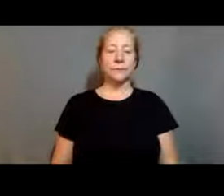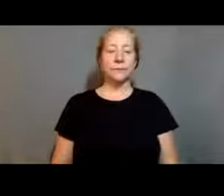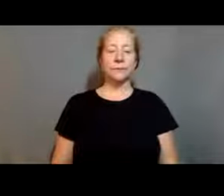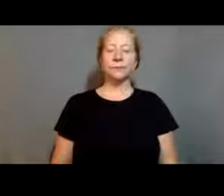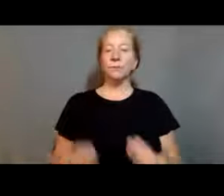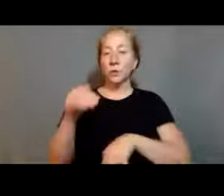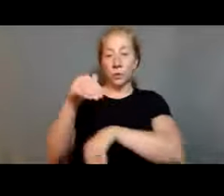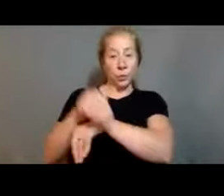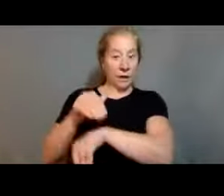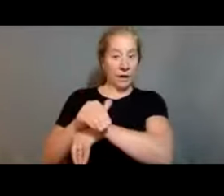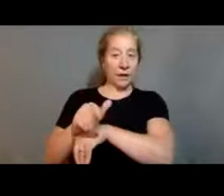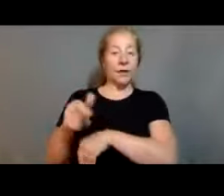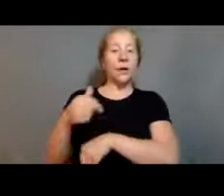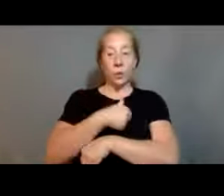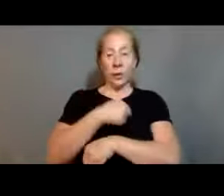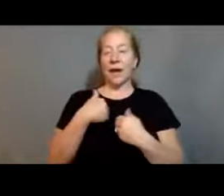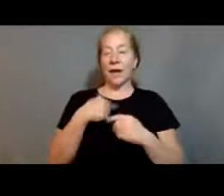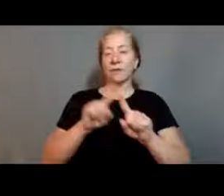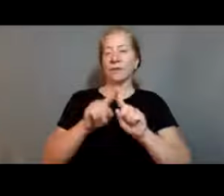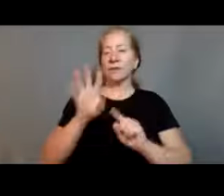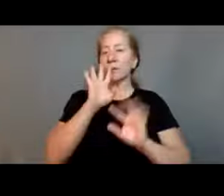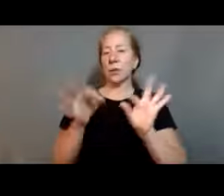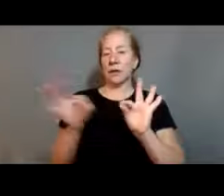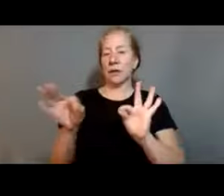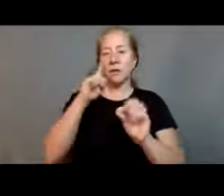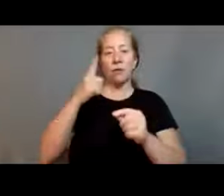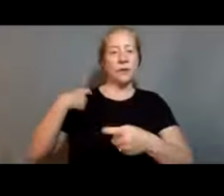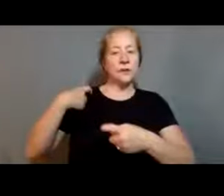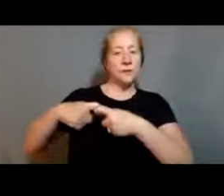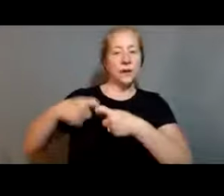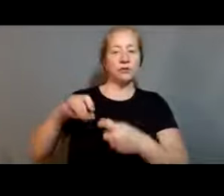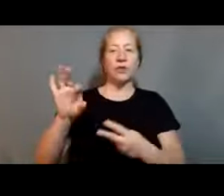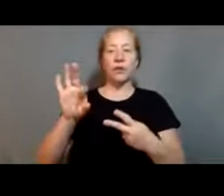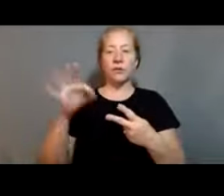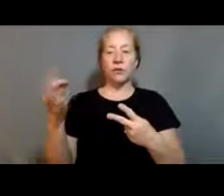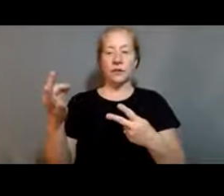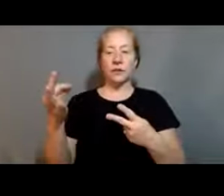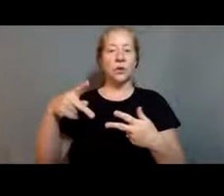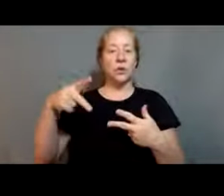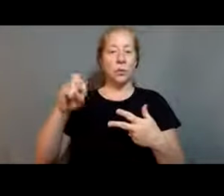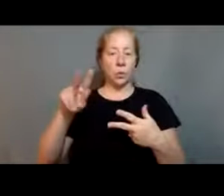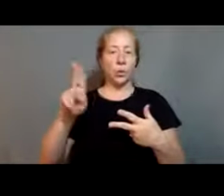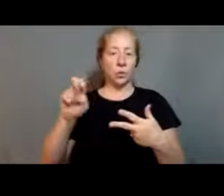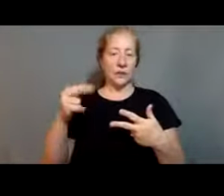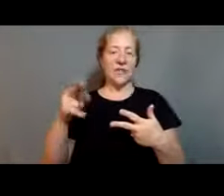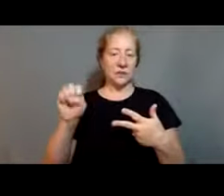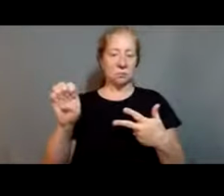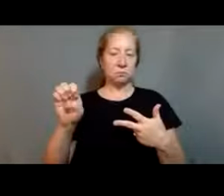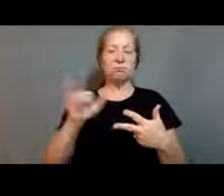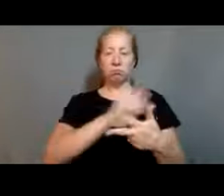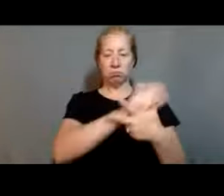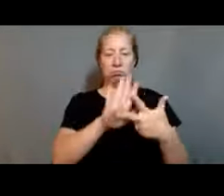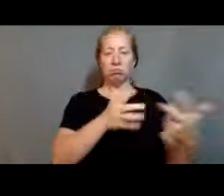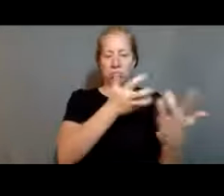So tonight we have interpreters in Spanish, French, and Portuguese. For those